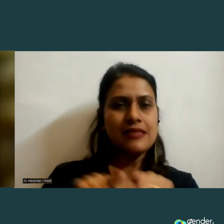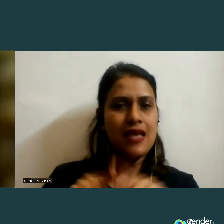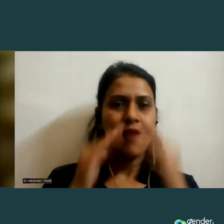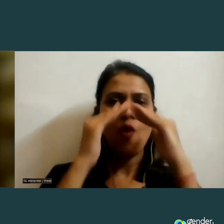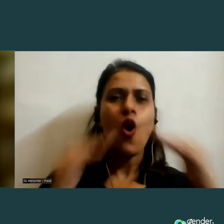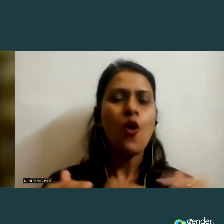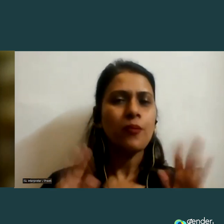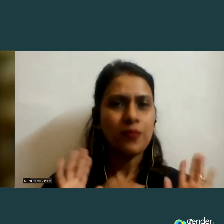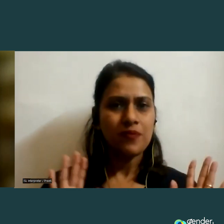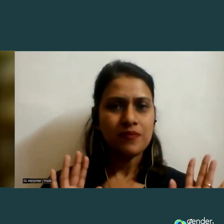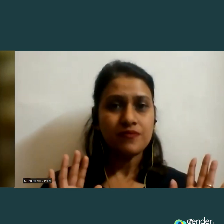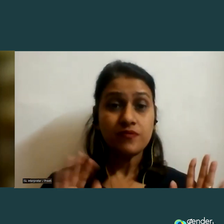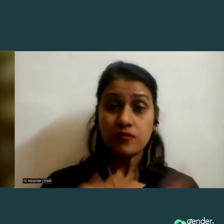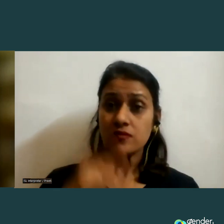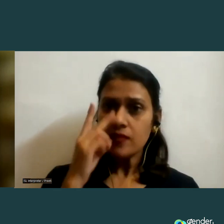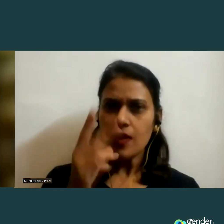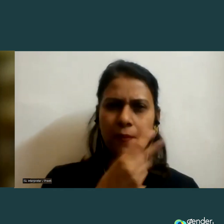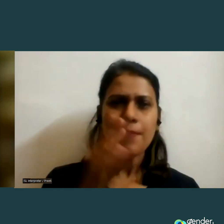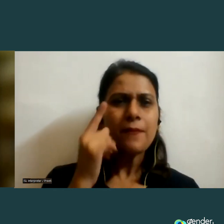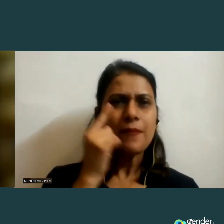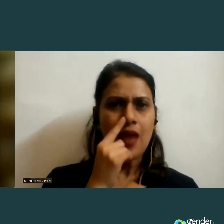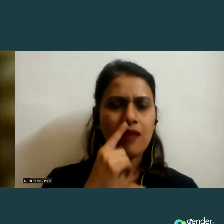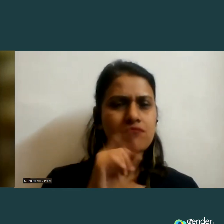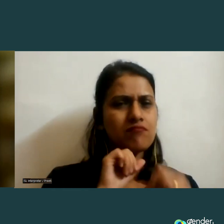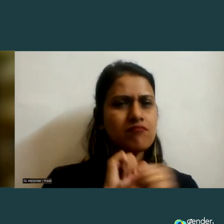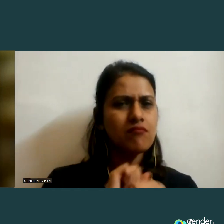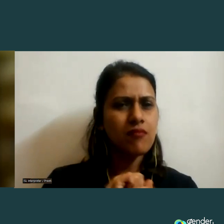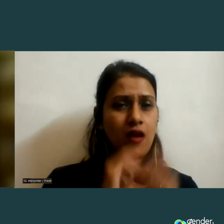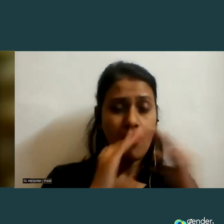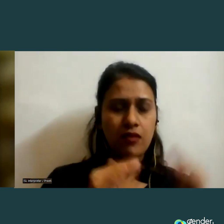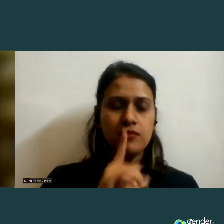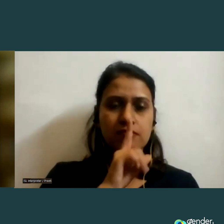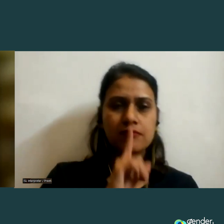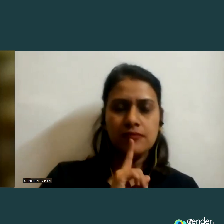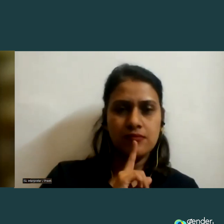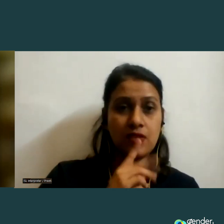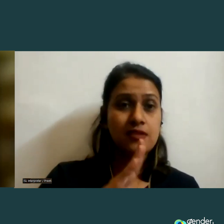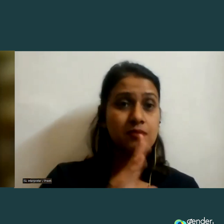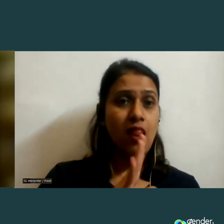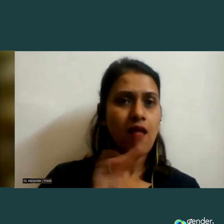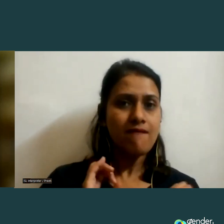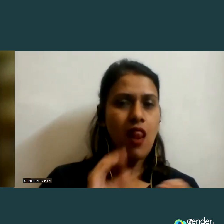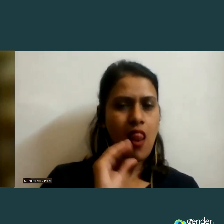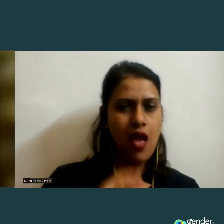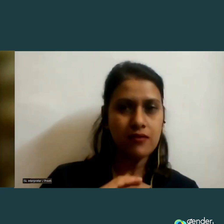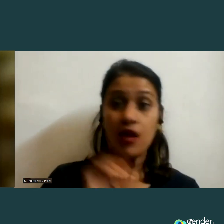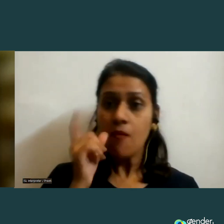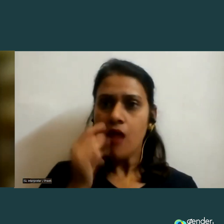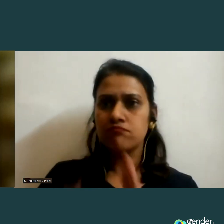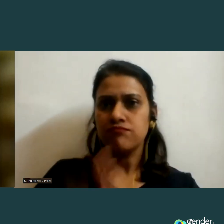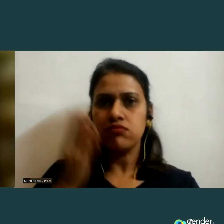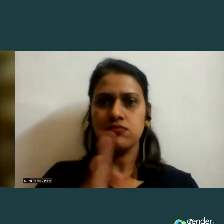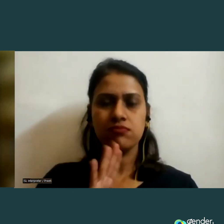for homes, and then we have noticed where the women are quiet and the men sort of speak up more. And then, we kind of have to